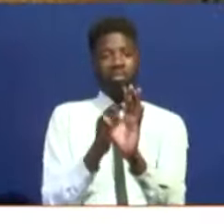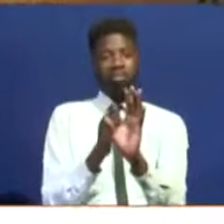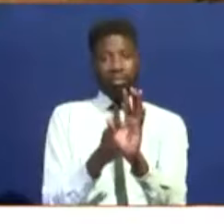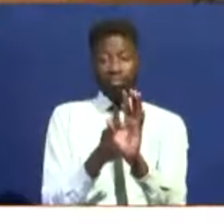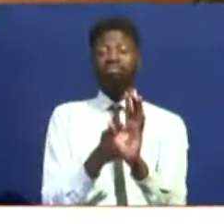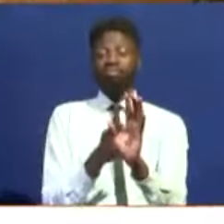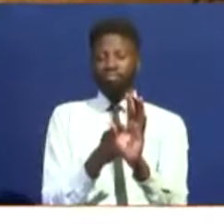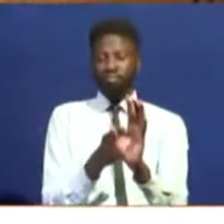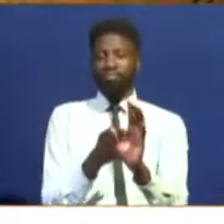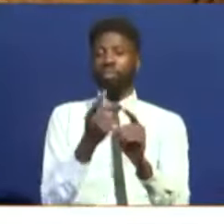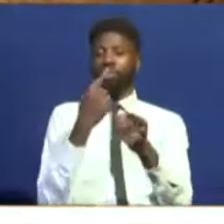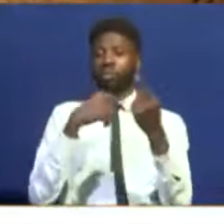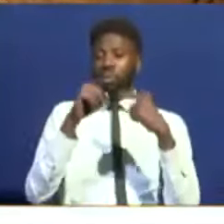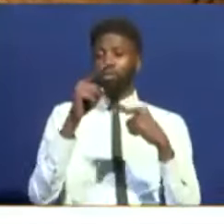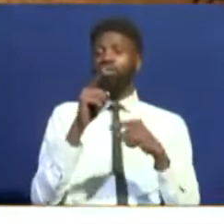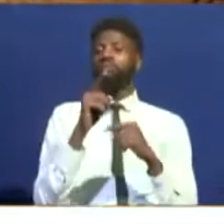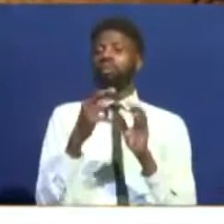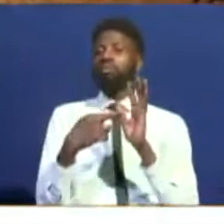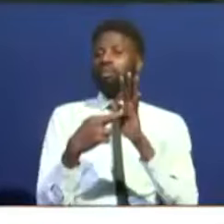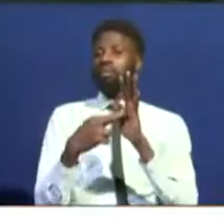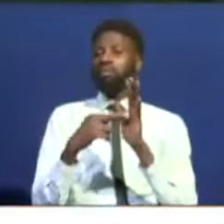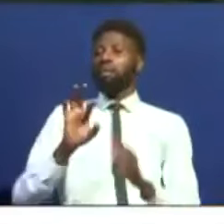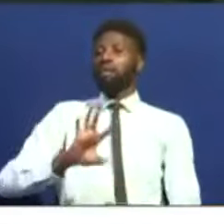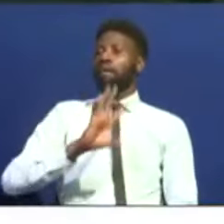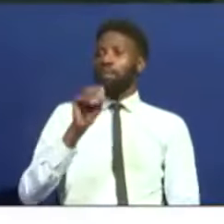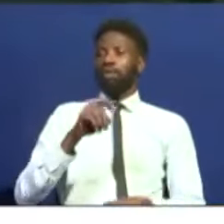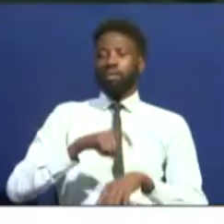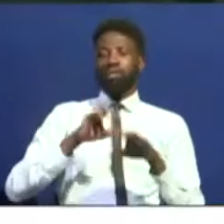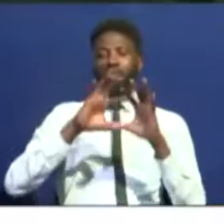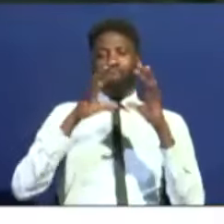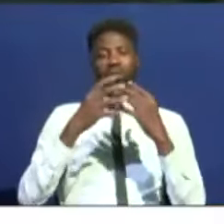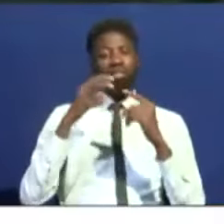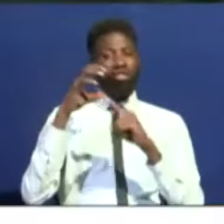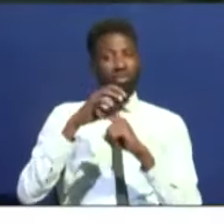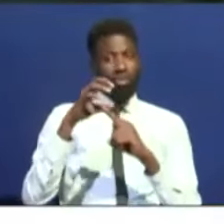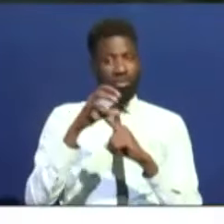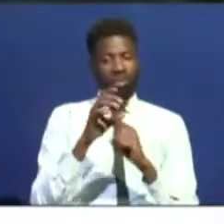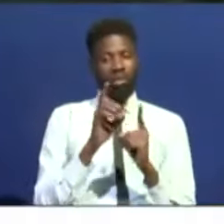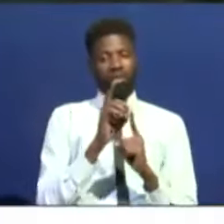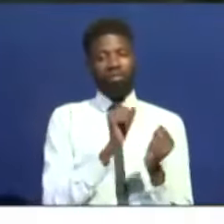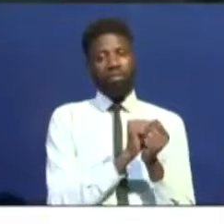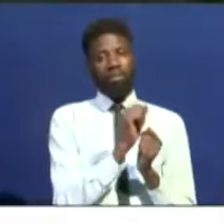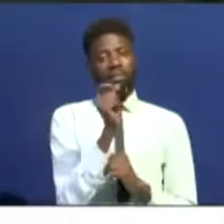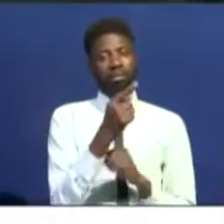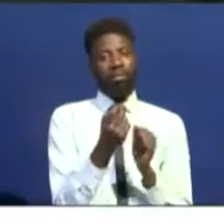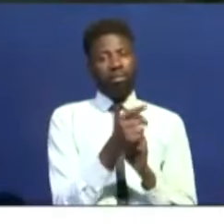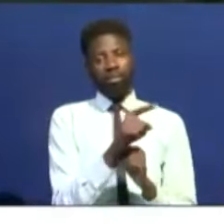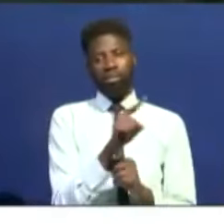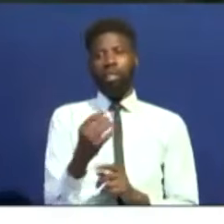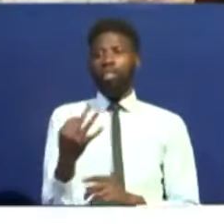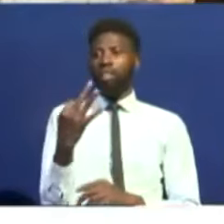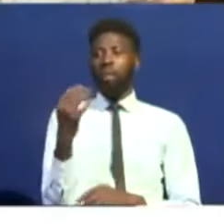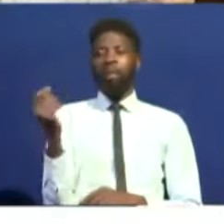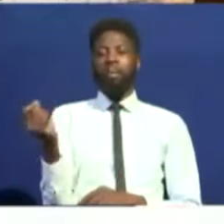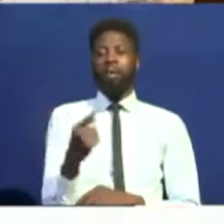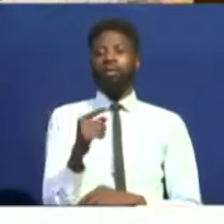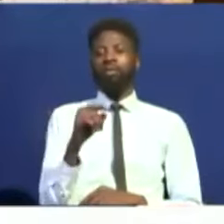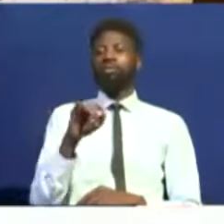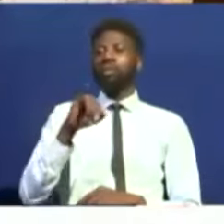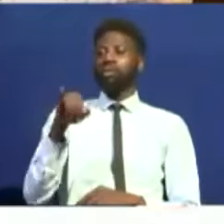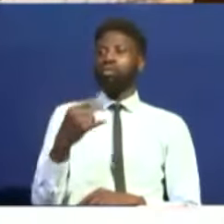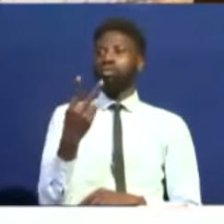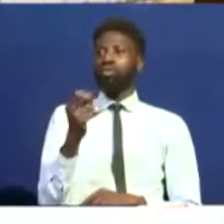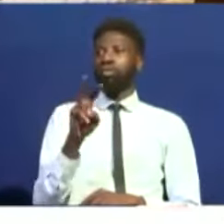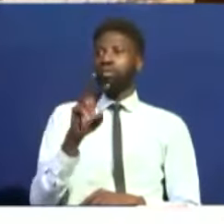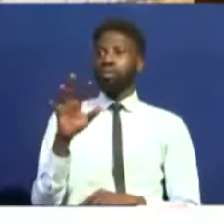will represent the continent in this year's World Championship due 15th December to 3rd of January 2025 in UK. Playing against